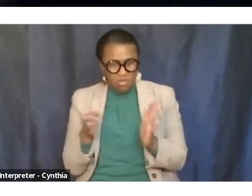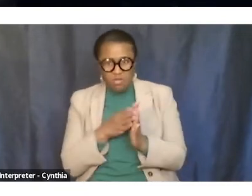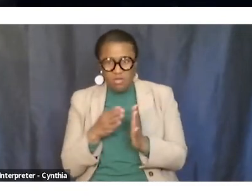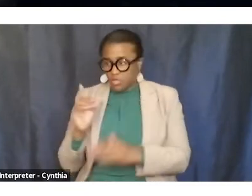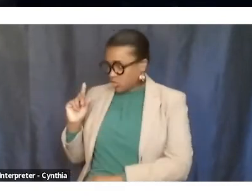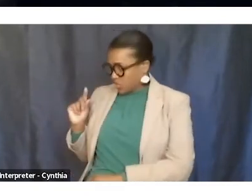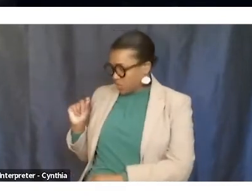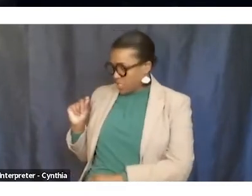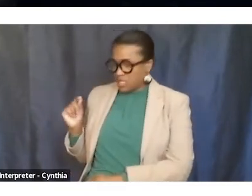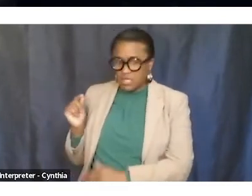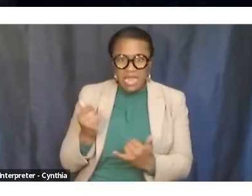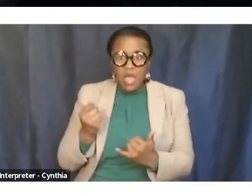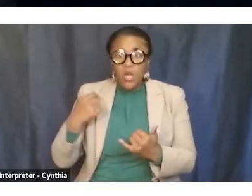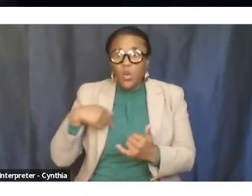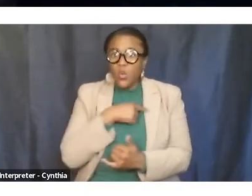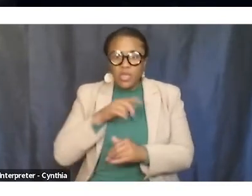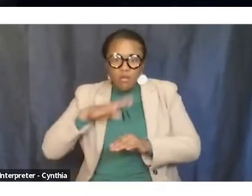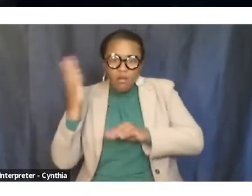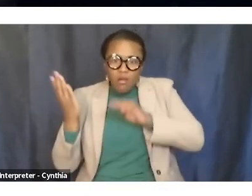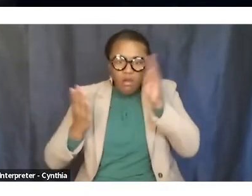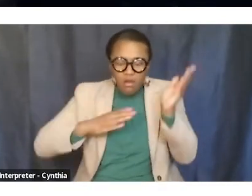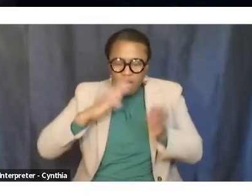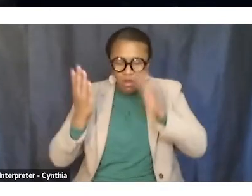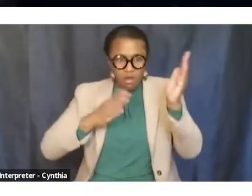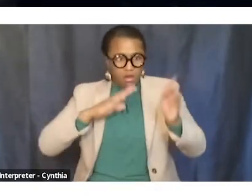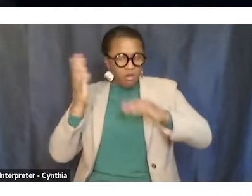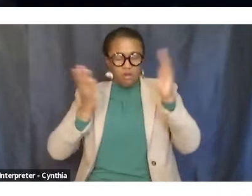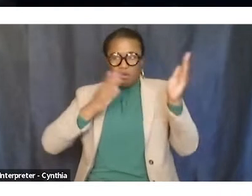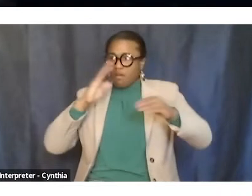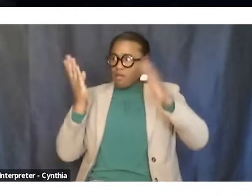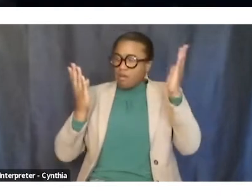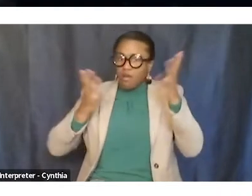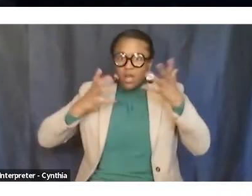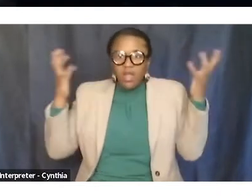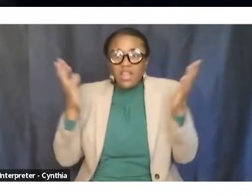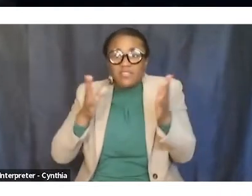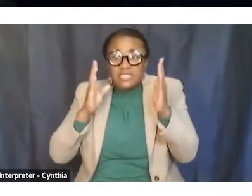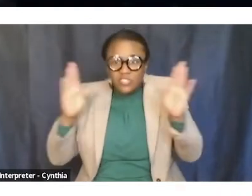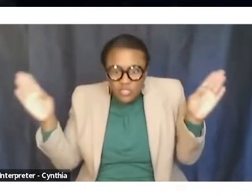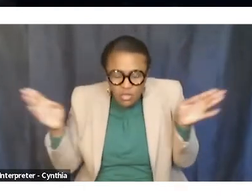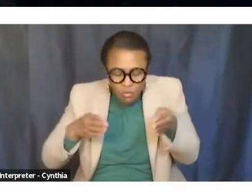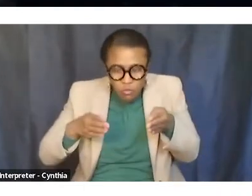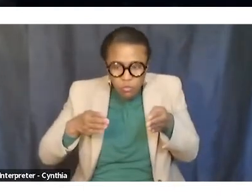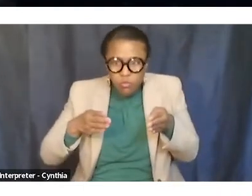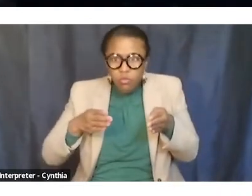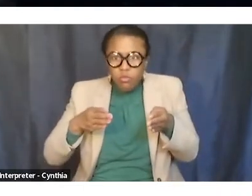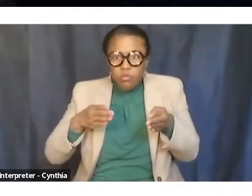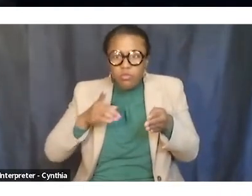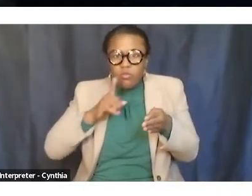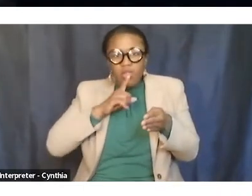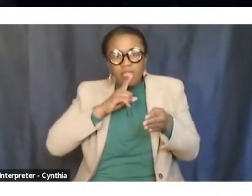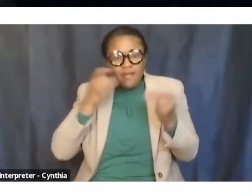We've been pulling back a lot of curtains. There's been a lot of attention drawn to push